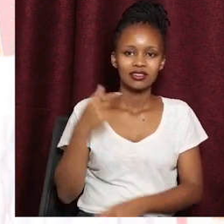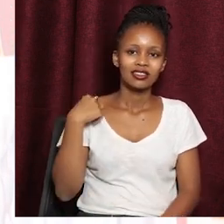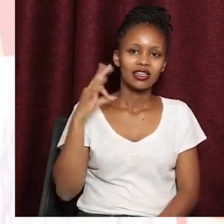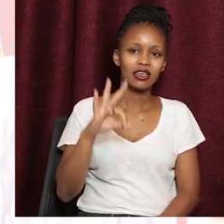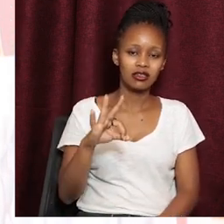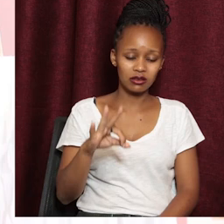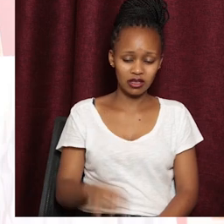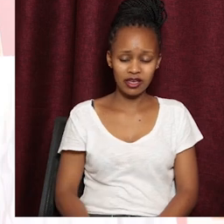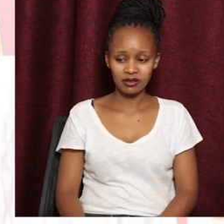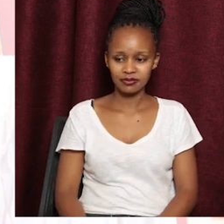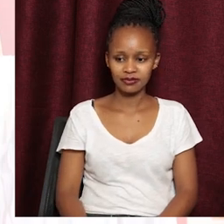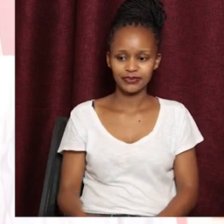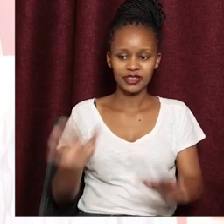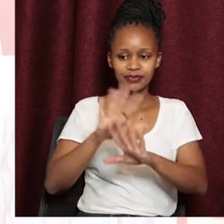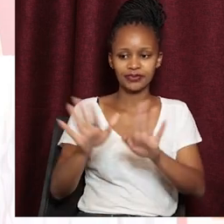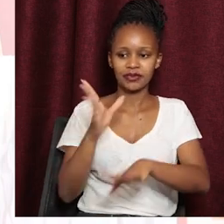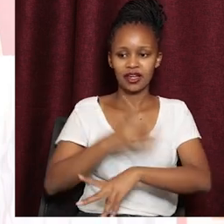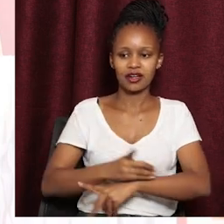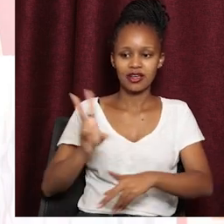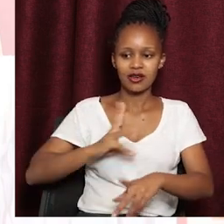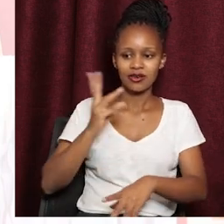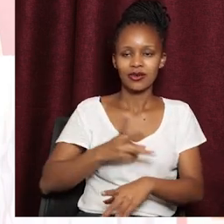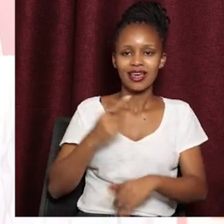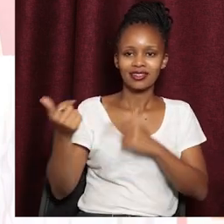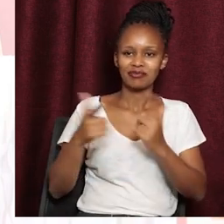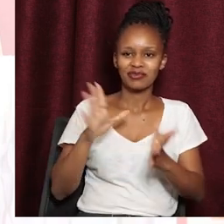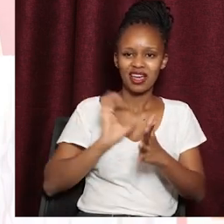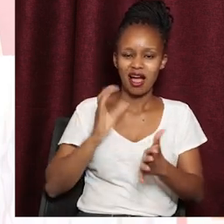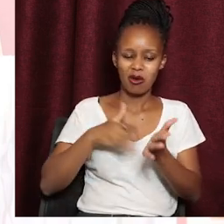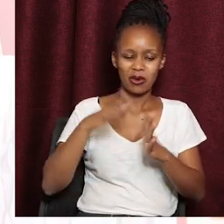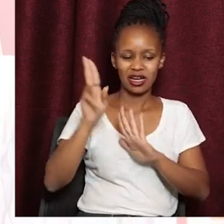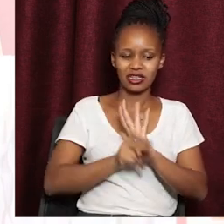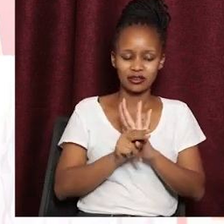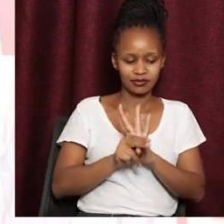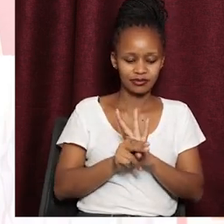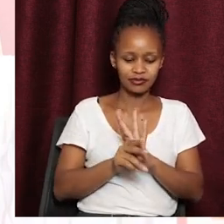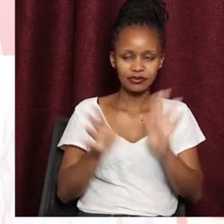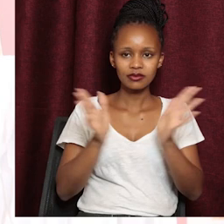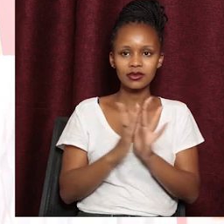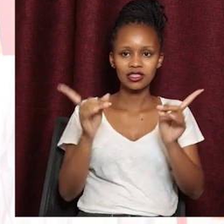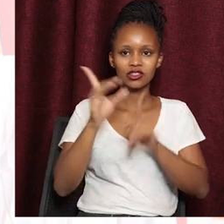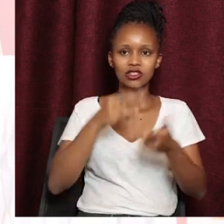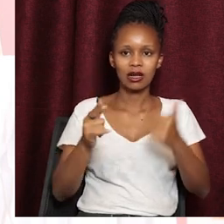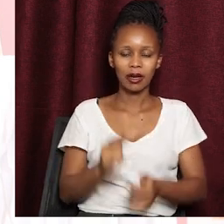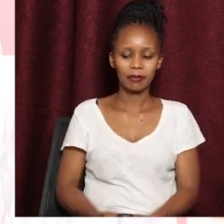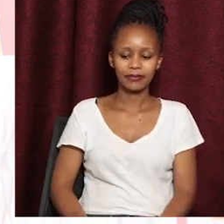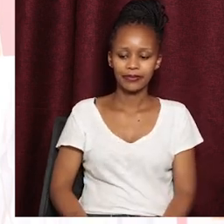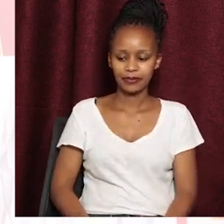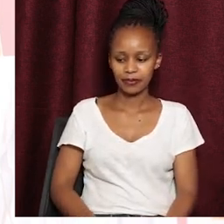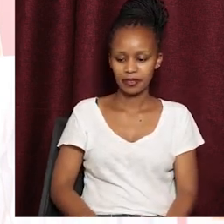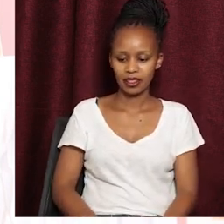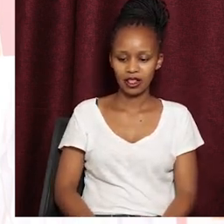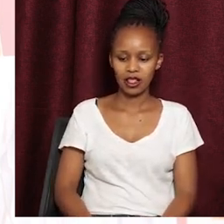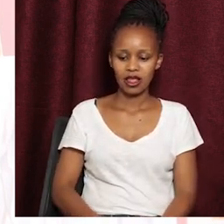three. Every day, we are confronted with our weaknesses and shortcomings,